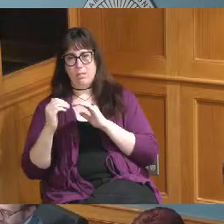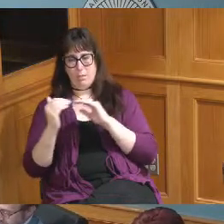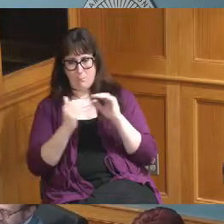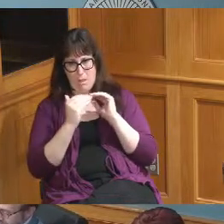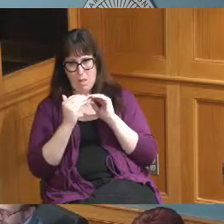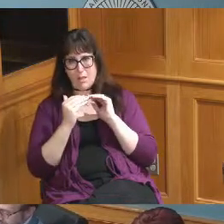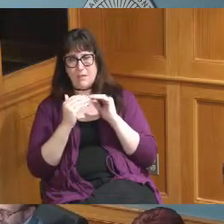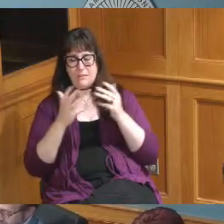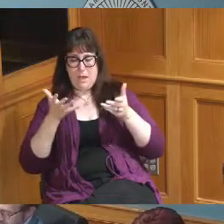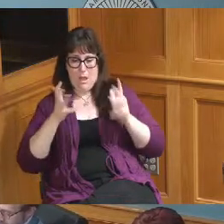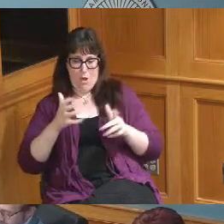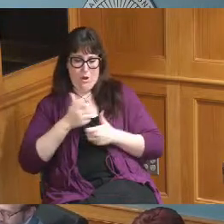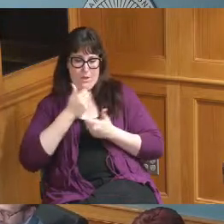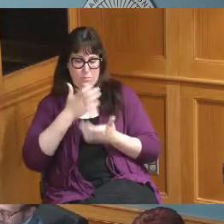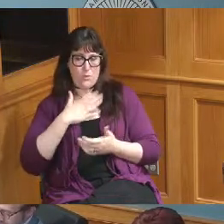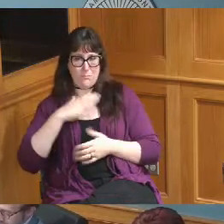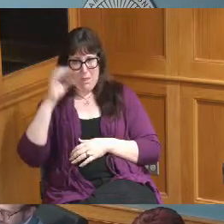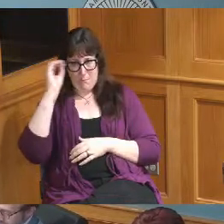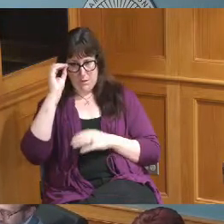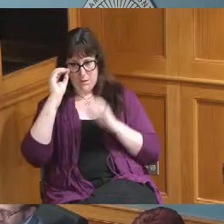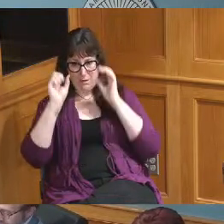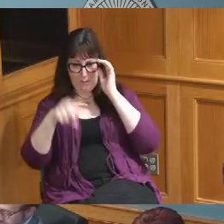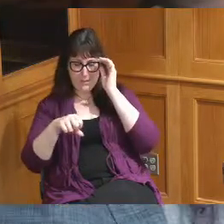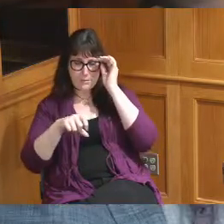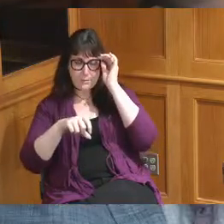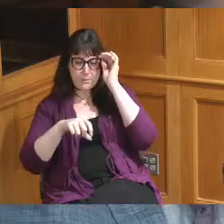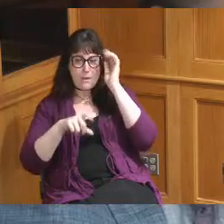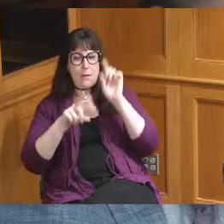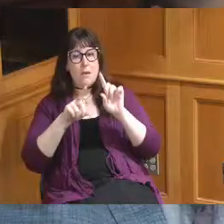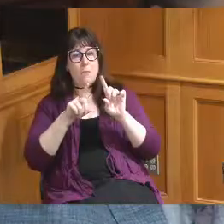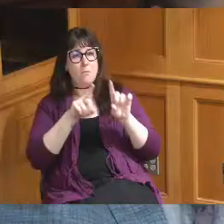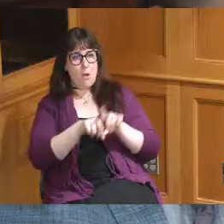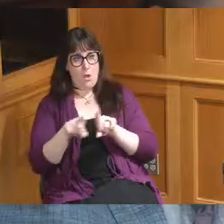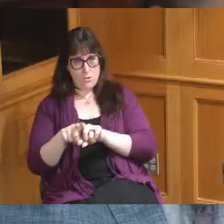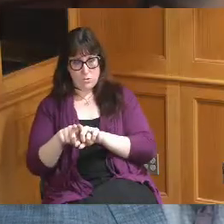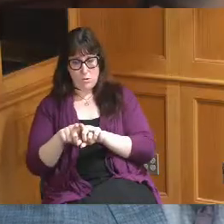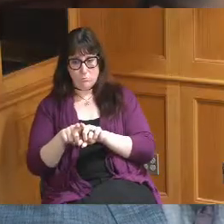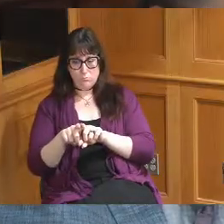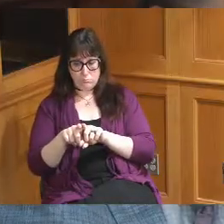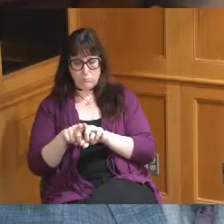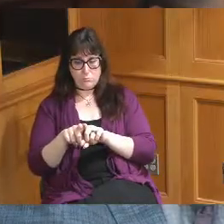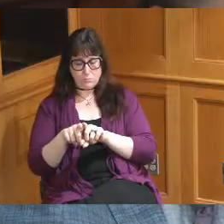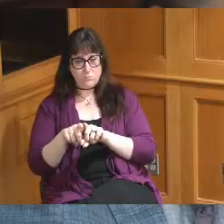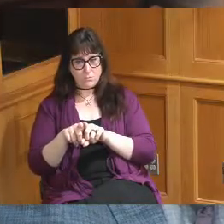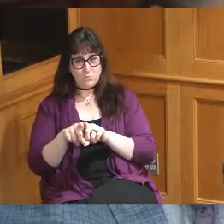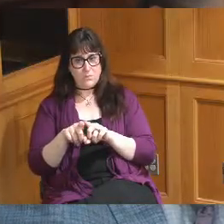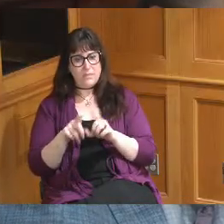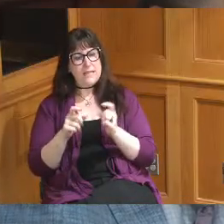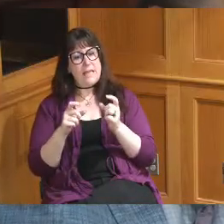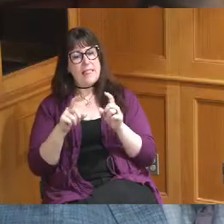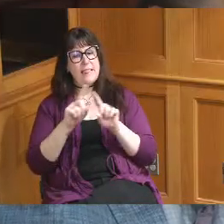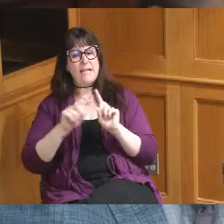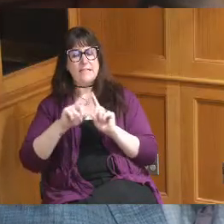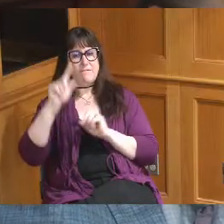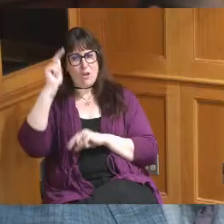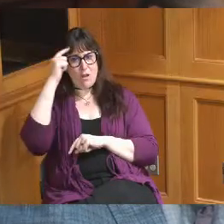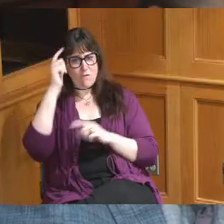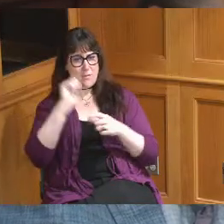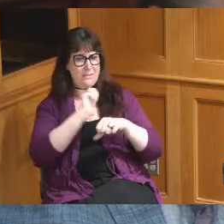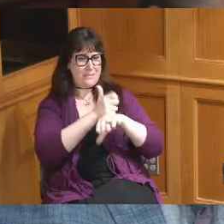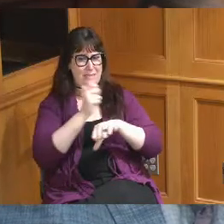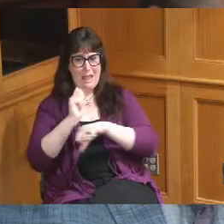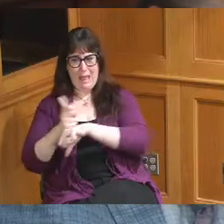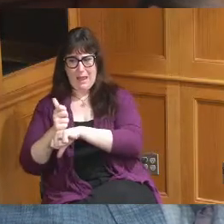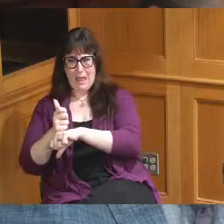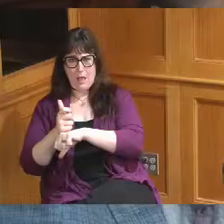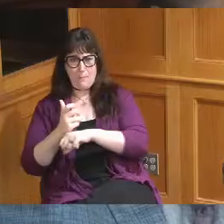already expressed my opinion, but I also think it's important because the different governments are how we are set up and what is